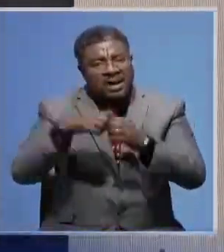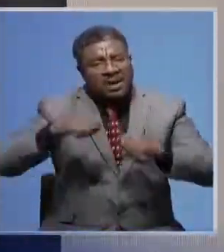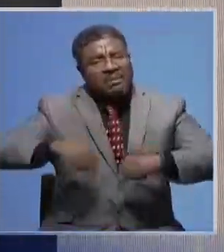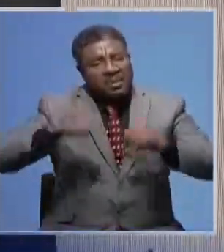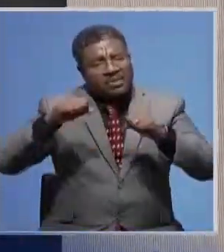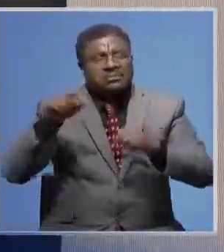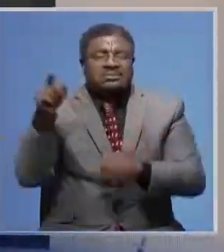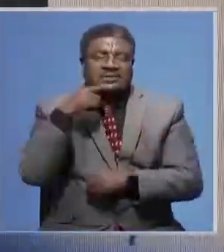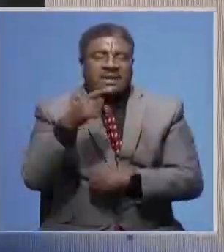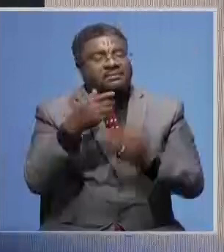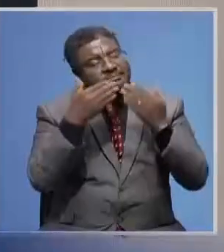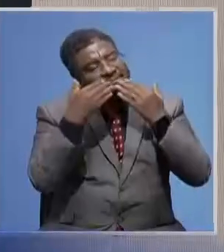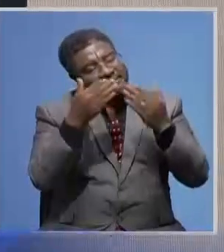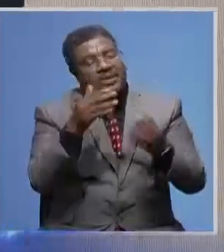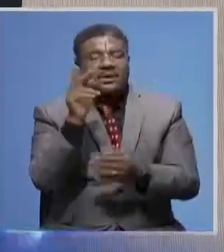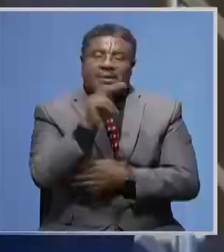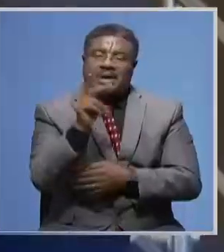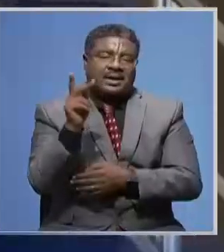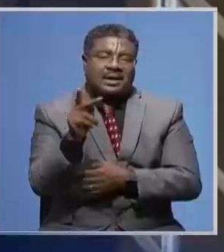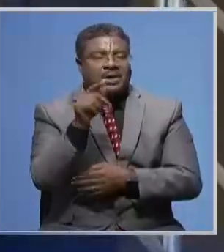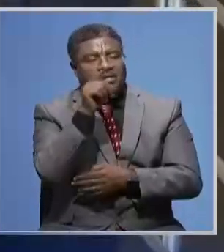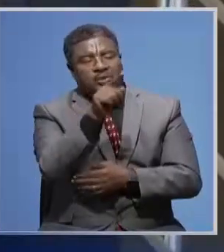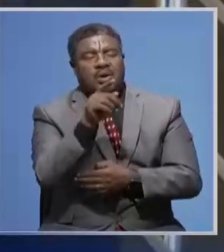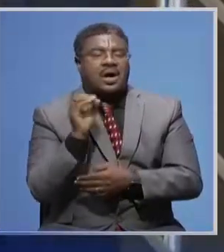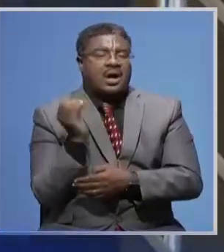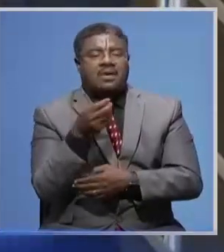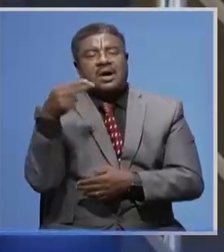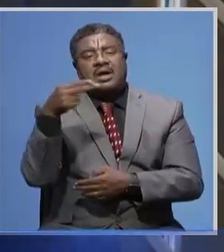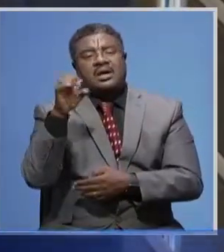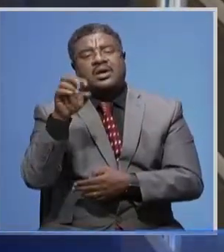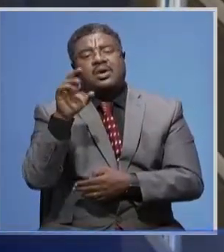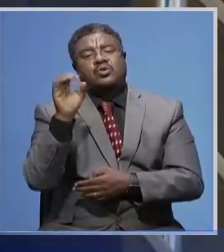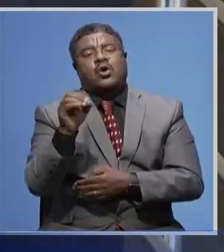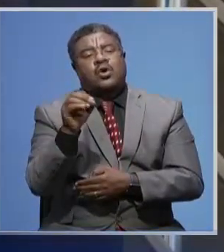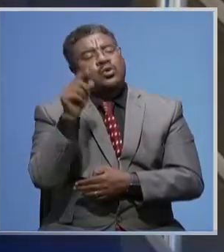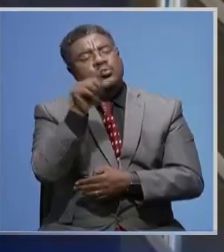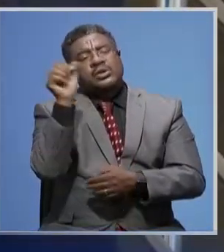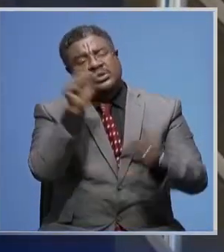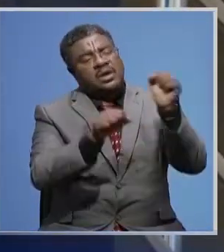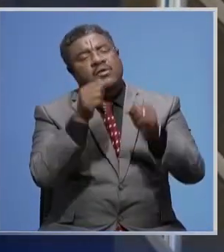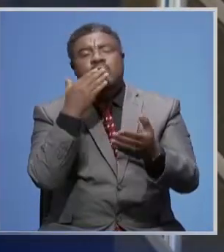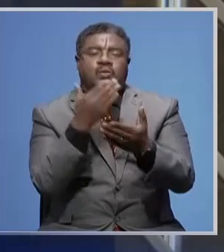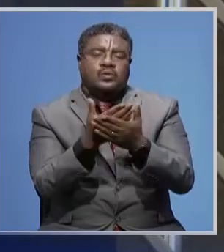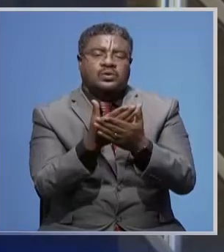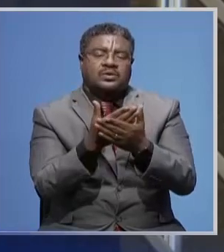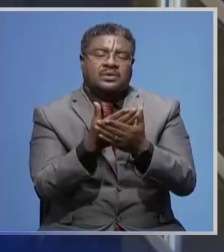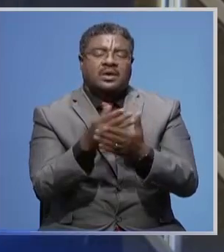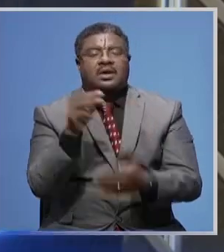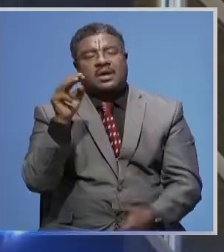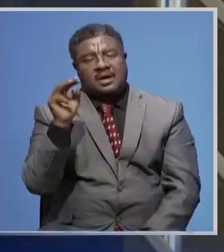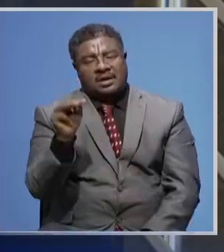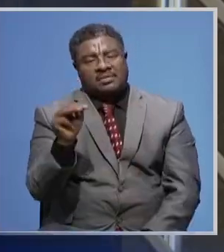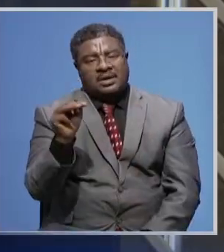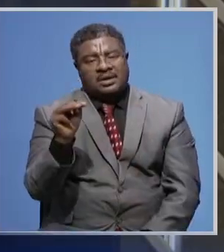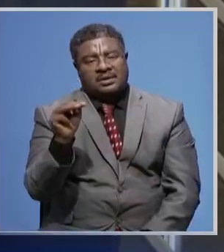Dr. Kaunda, for being our hero. You fought a good race. May your soul rest in eternal peace."